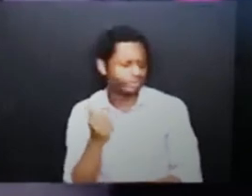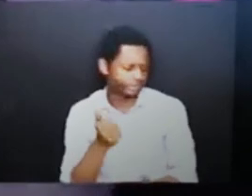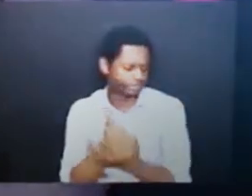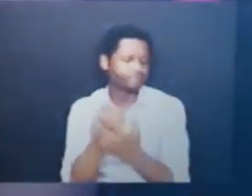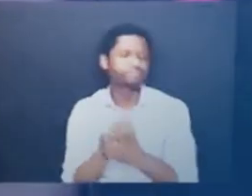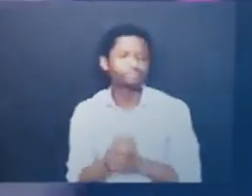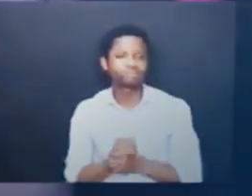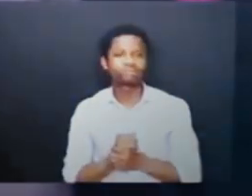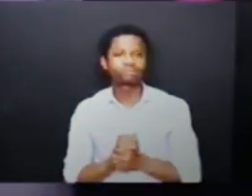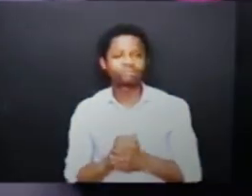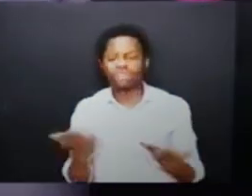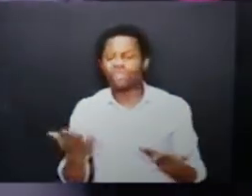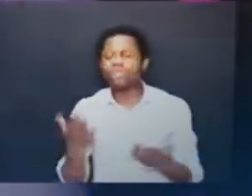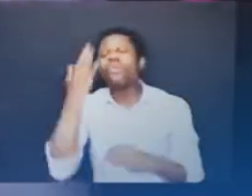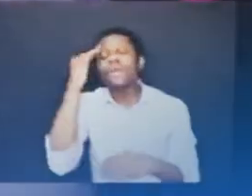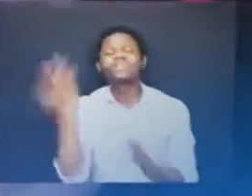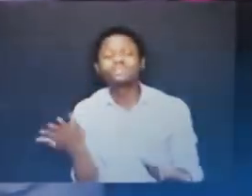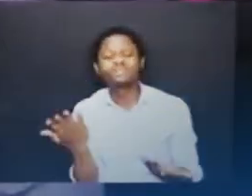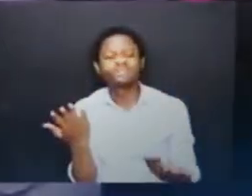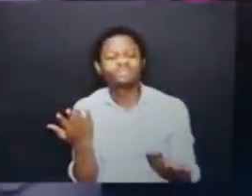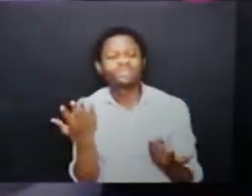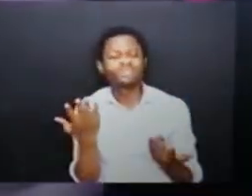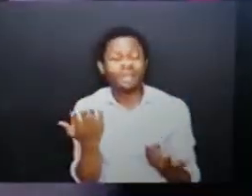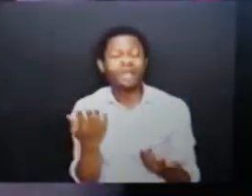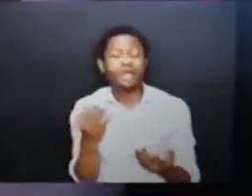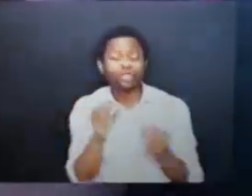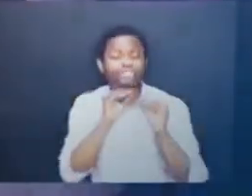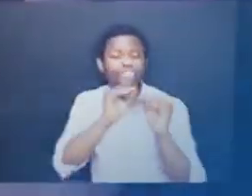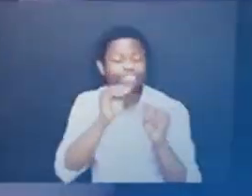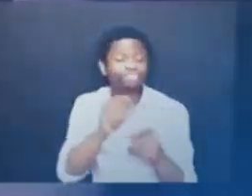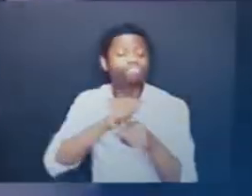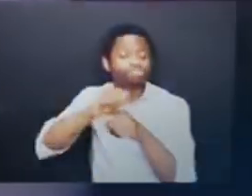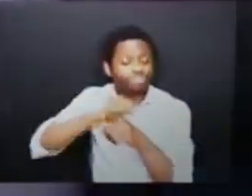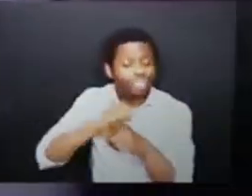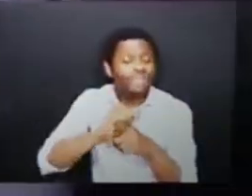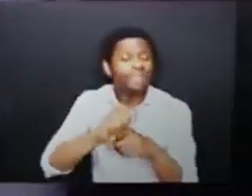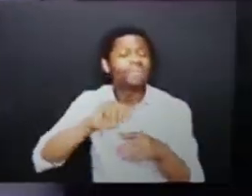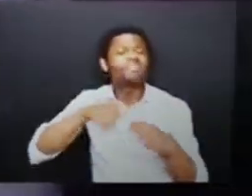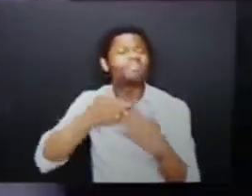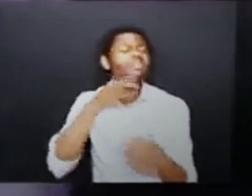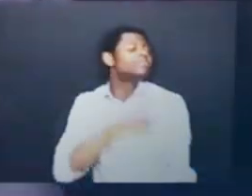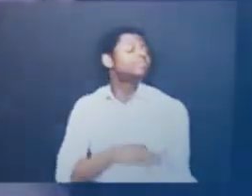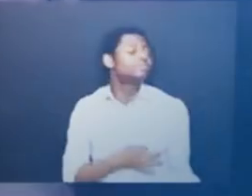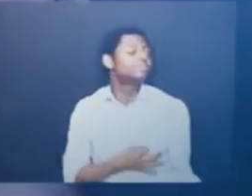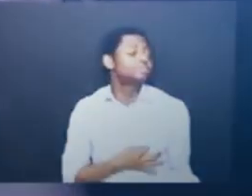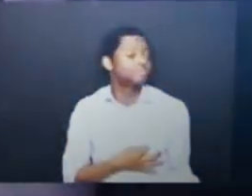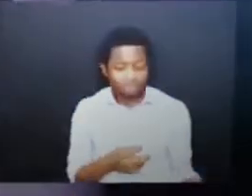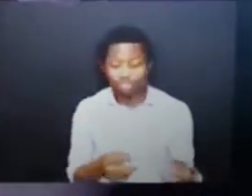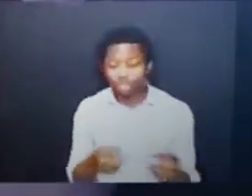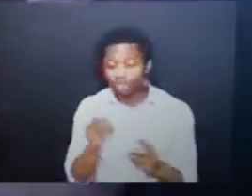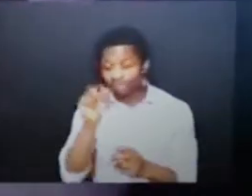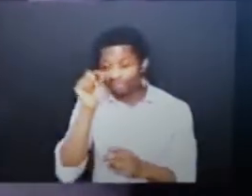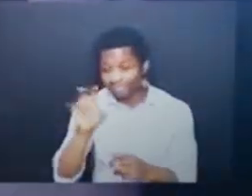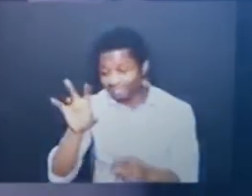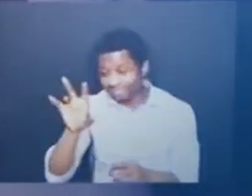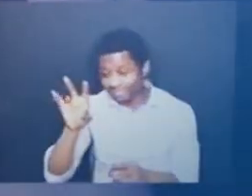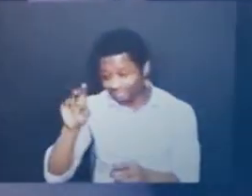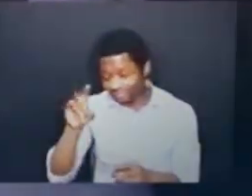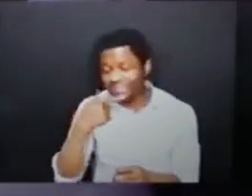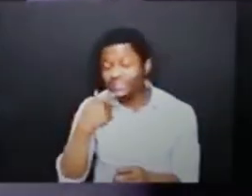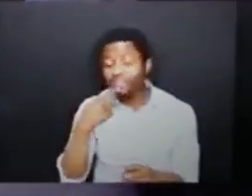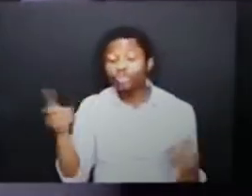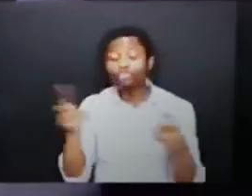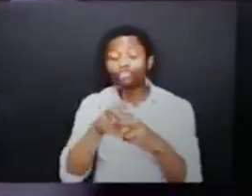Now, for what purpose? Now, verse 17 says that so that the servant of God may